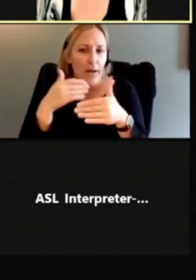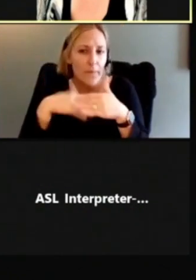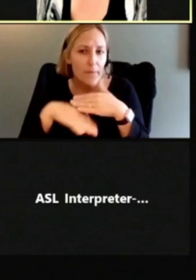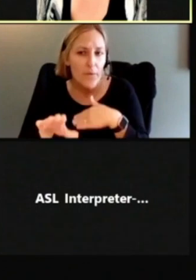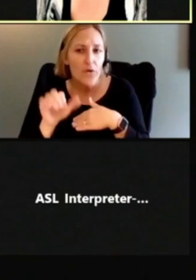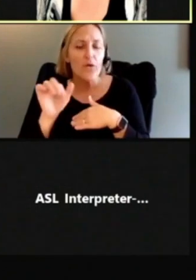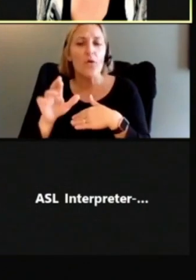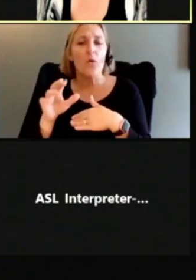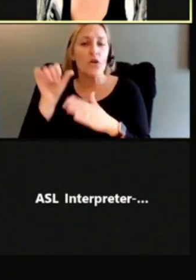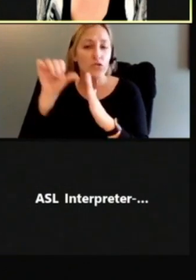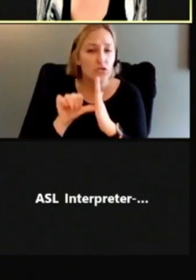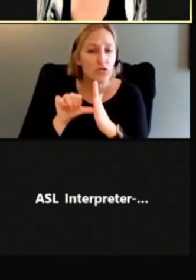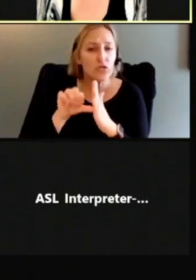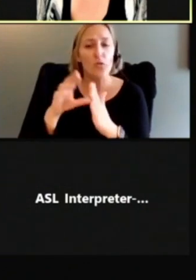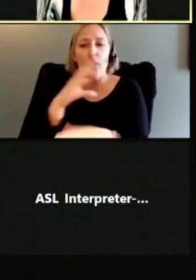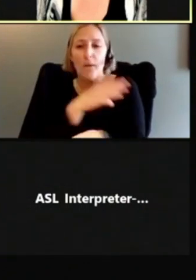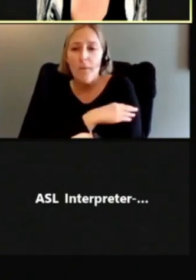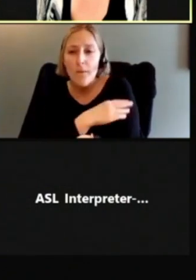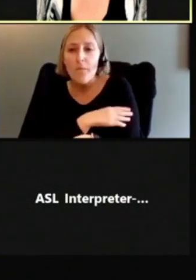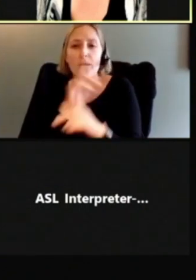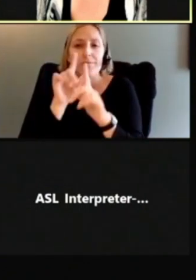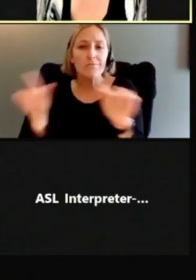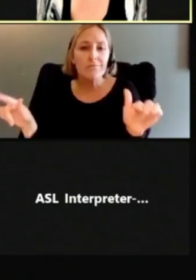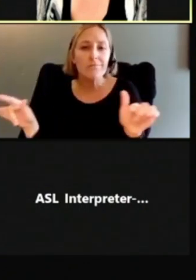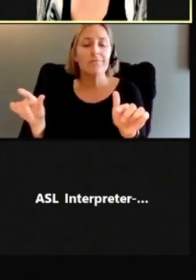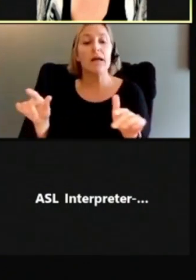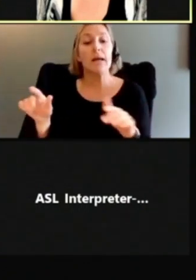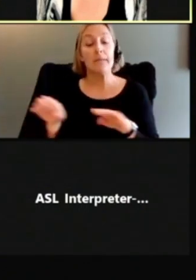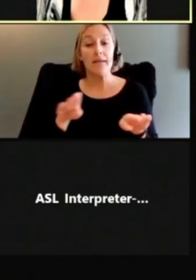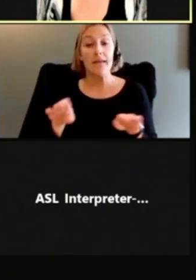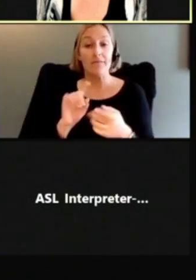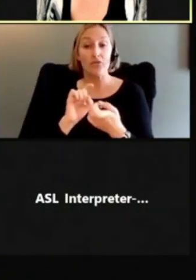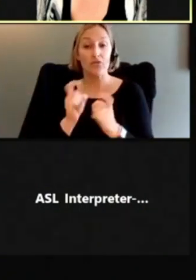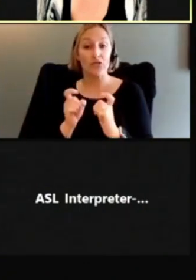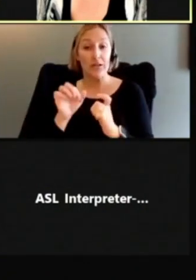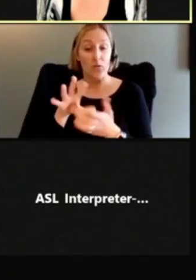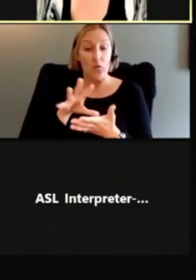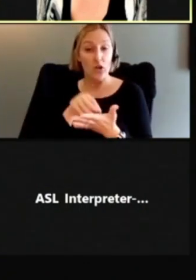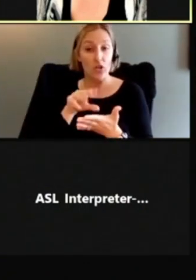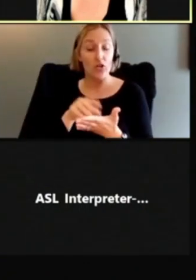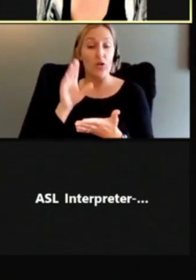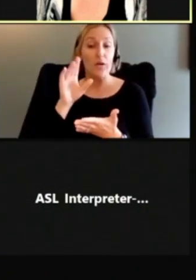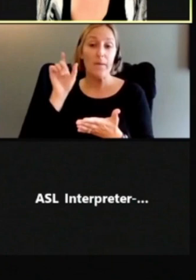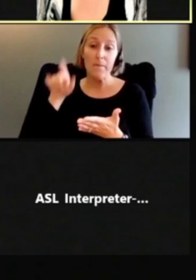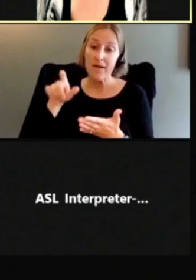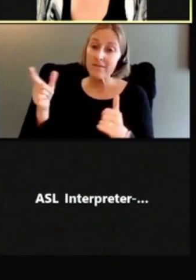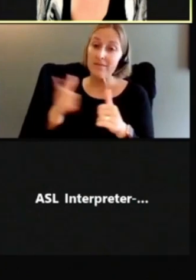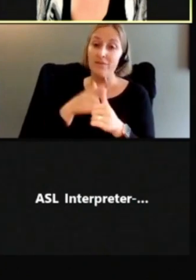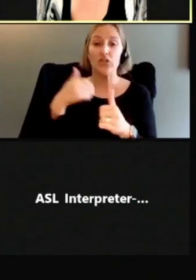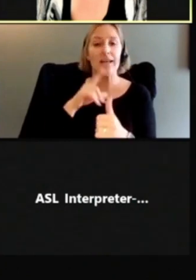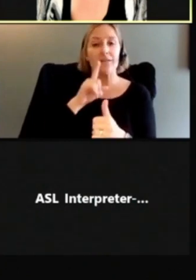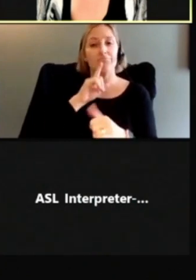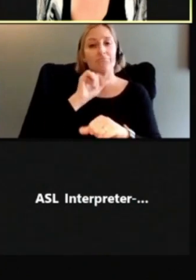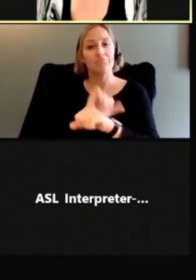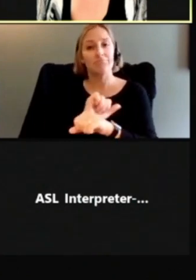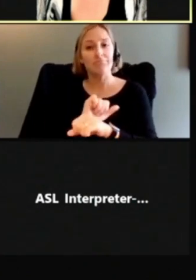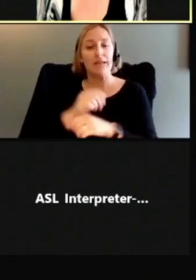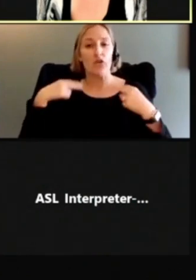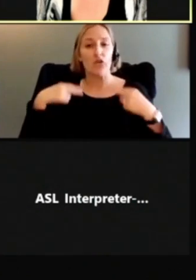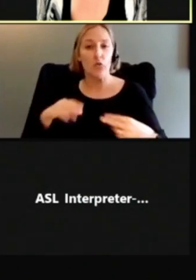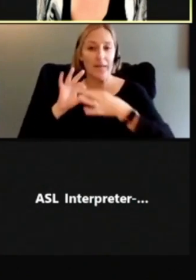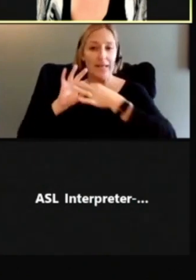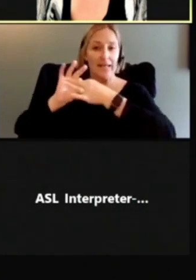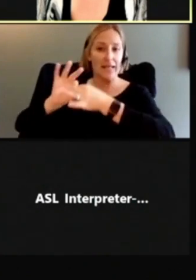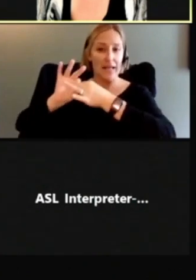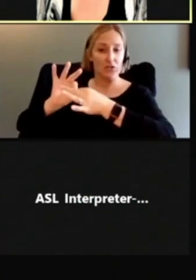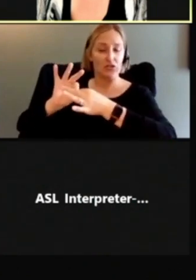pressure. Behavior change and learning starts with true human connection, right? So how is it possible to bring that